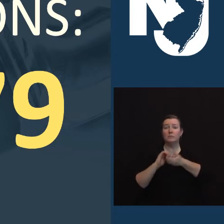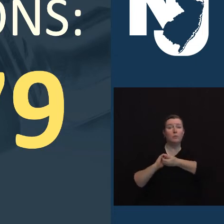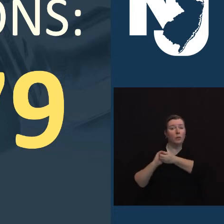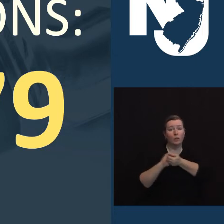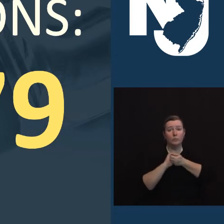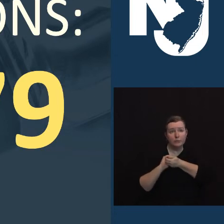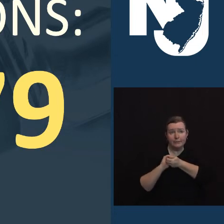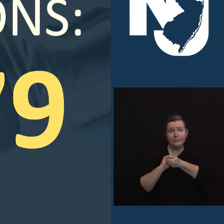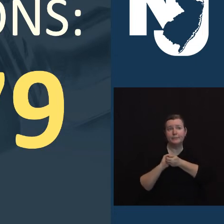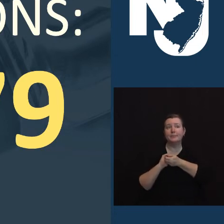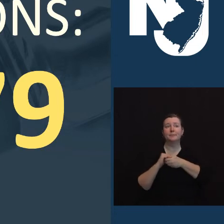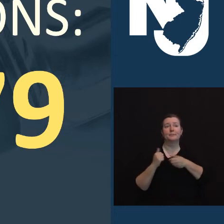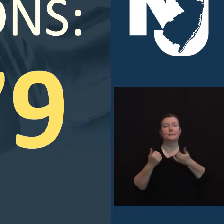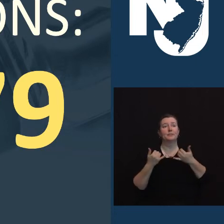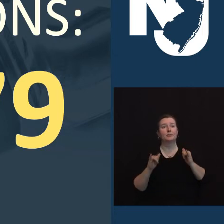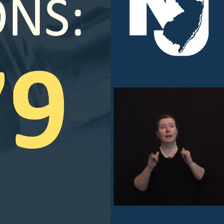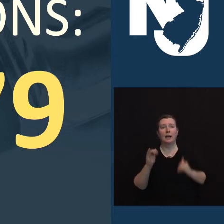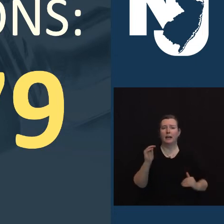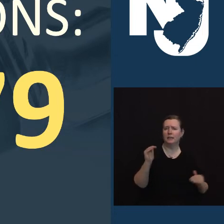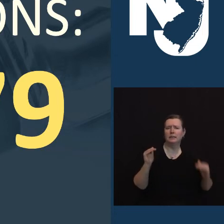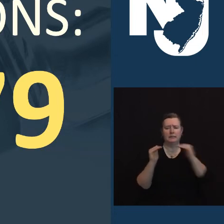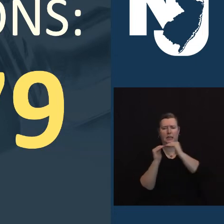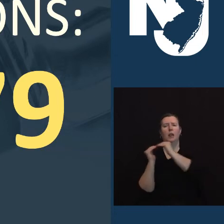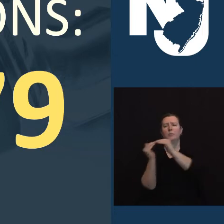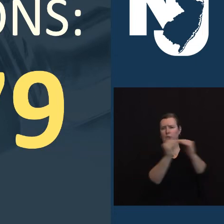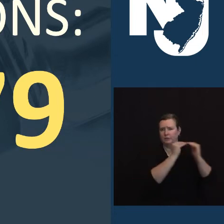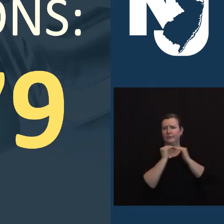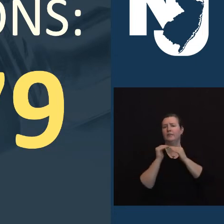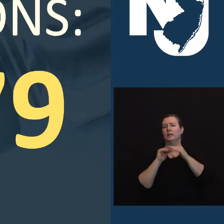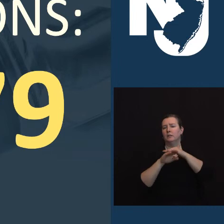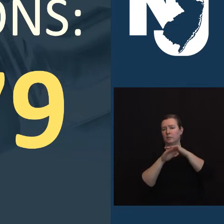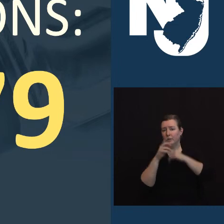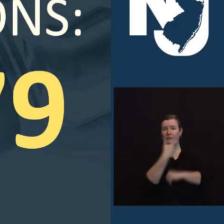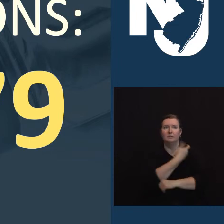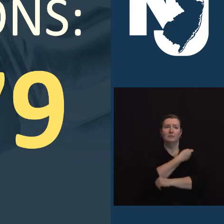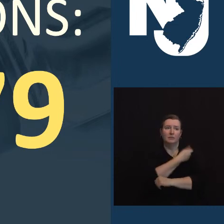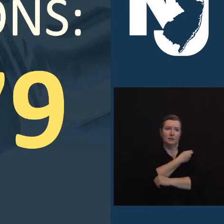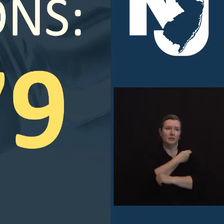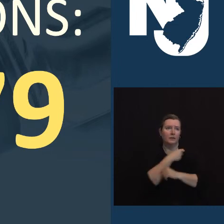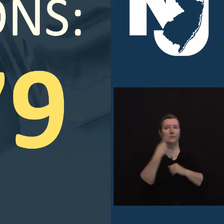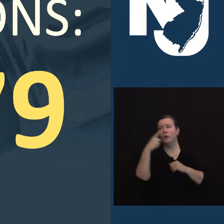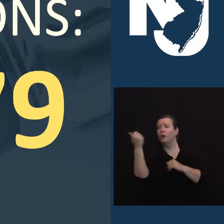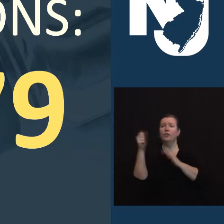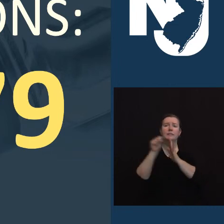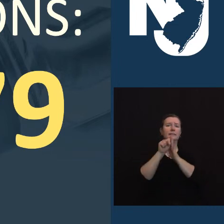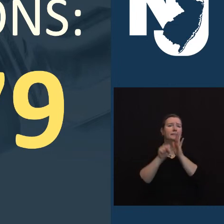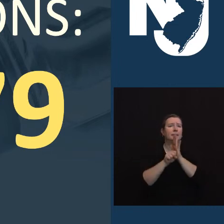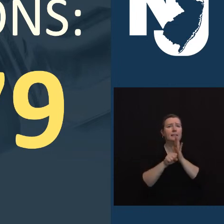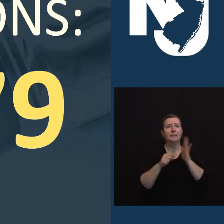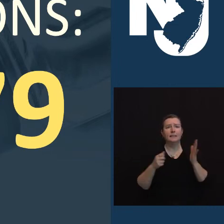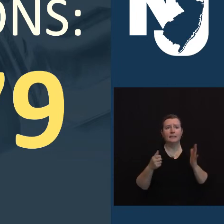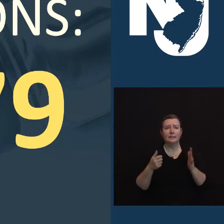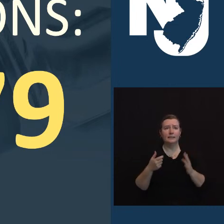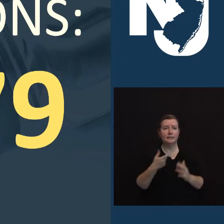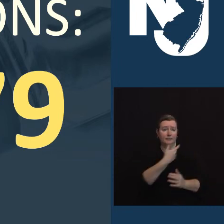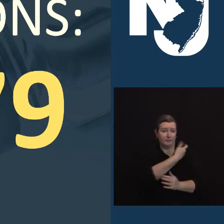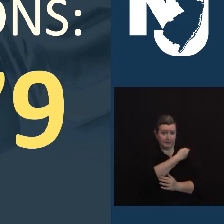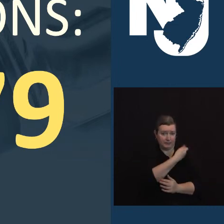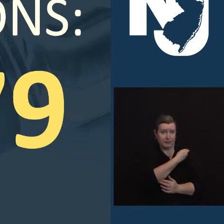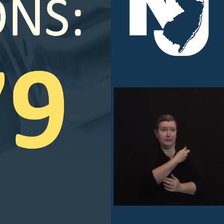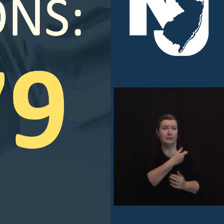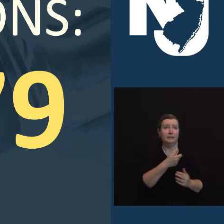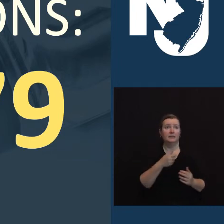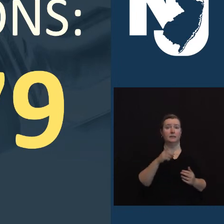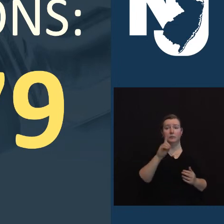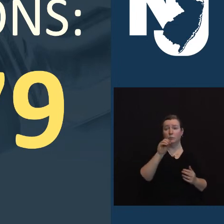to vaccines. The headlines we are seeing in other states, including of vaccine doses seemingly being auctioned off to